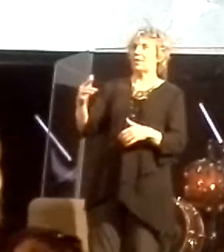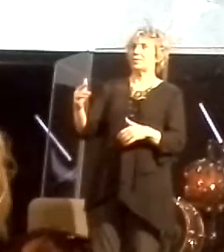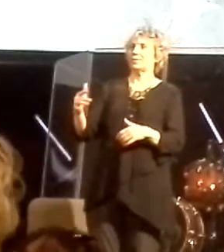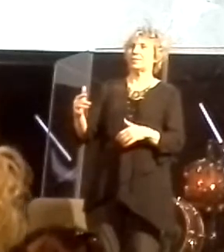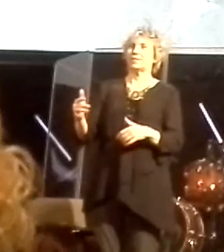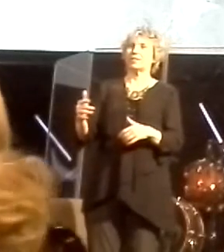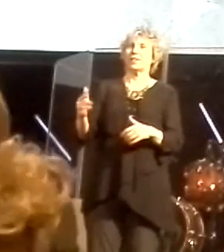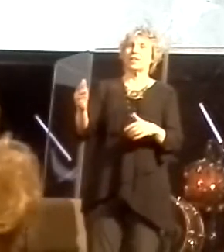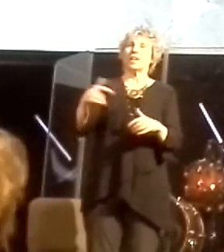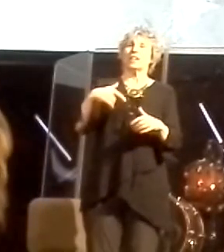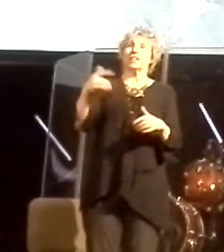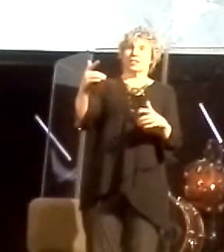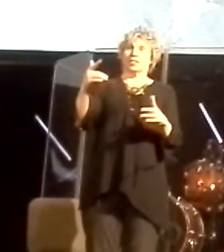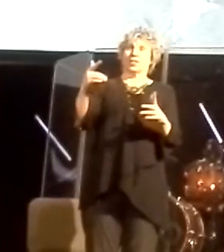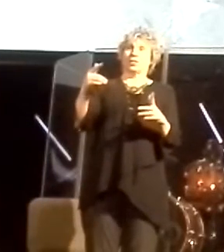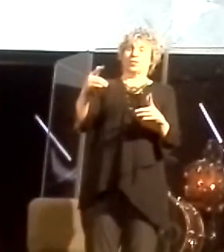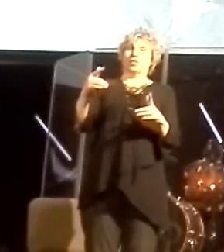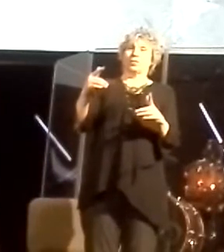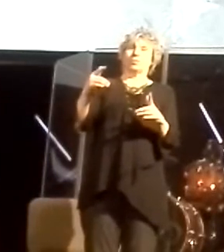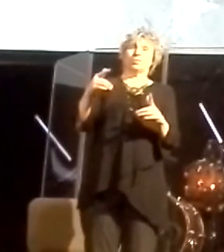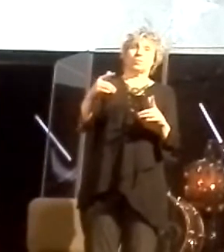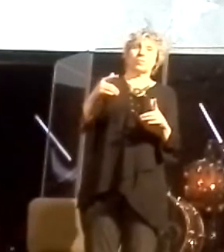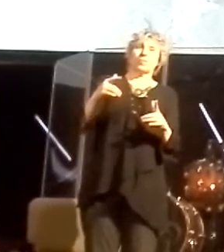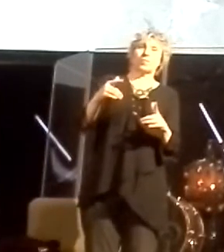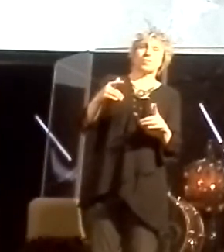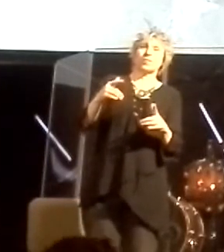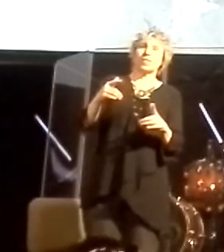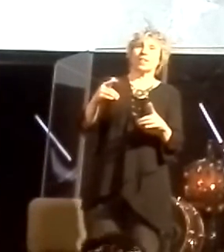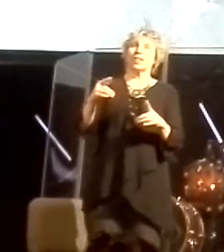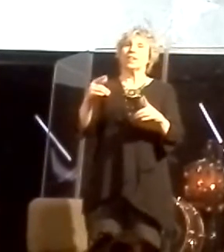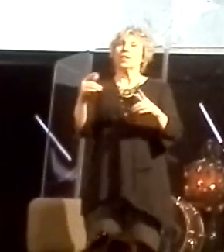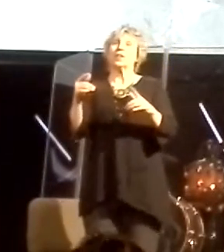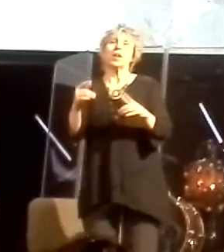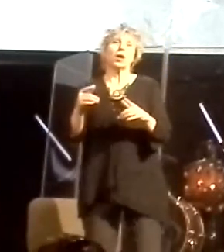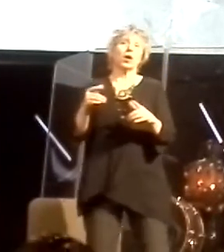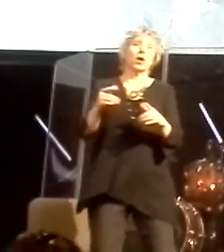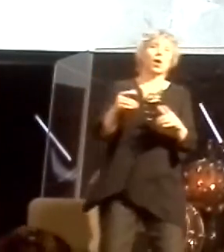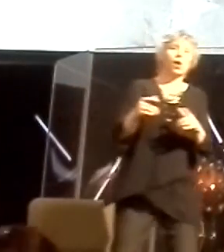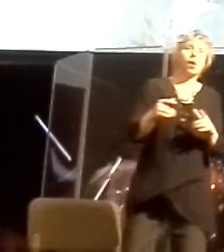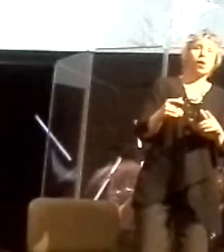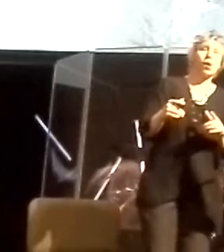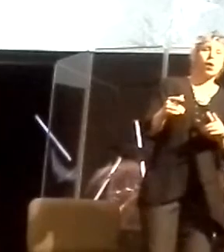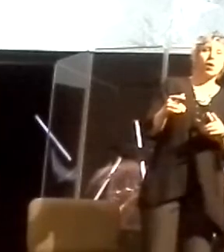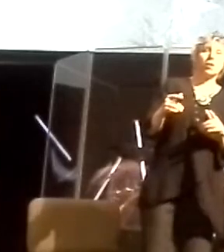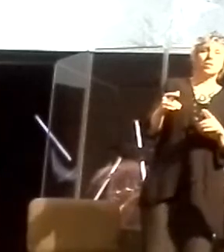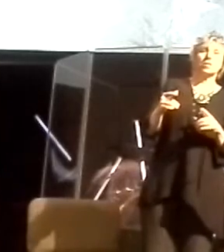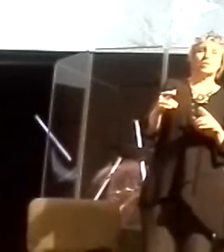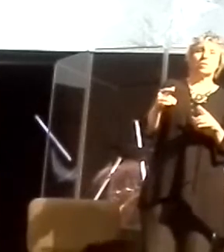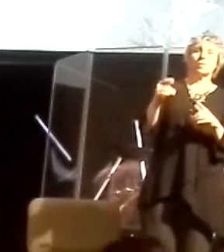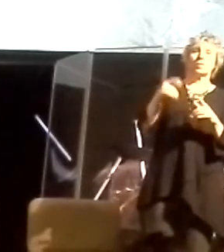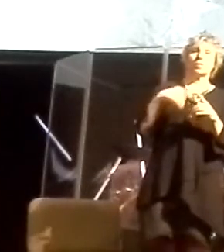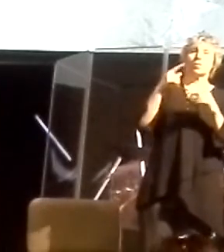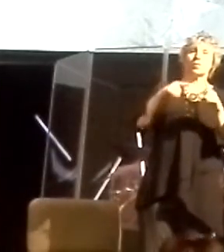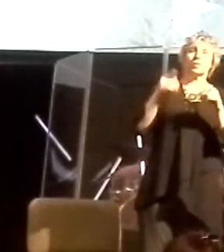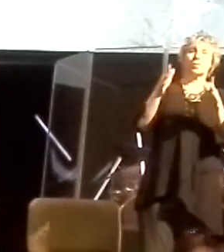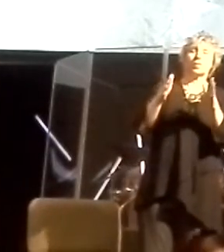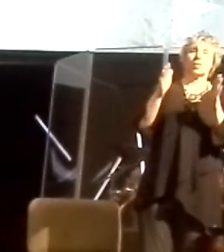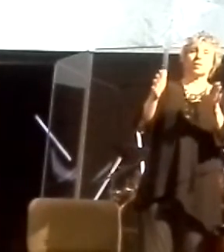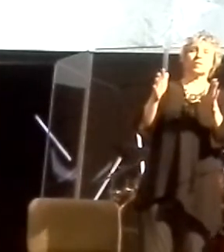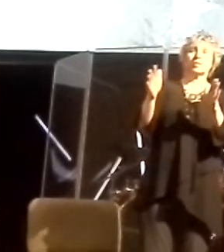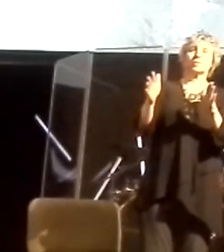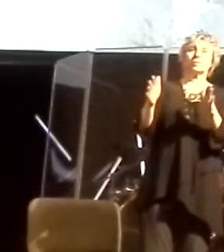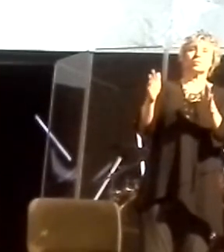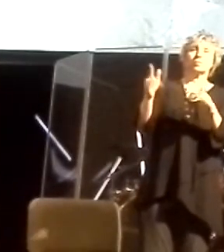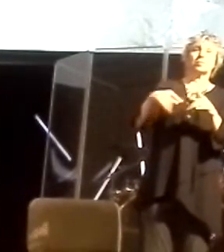child with a new man, I felt unwanted and acted out and ended up in detention. I later turned to the streets where I found a new family. I started living the